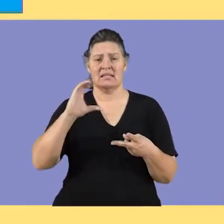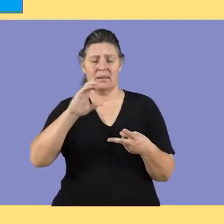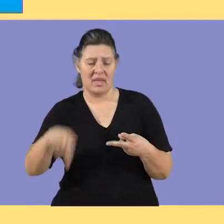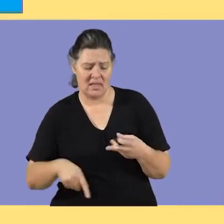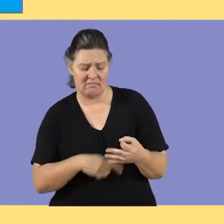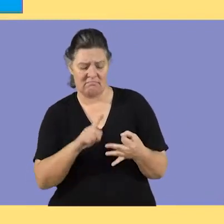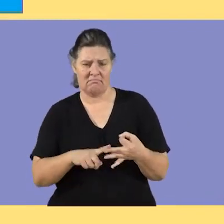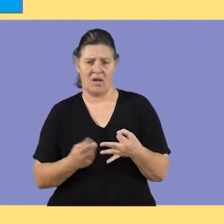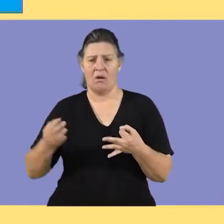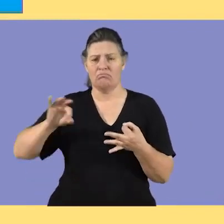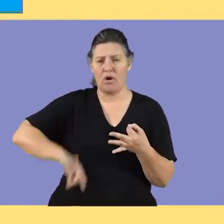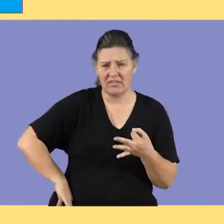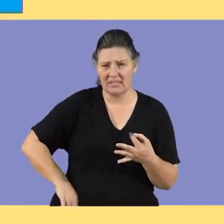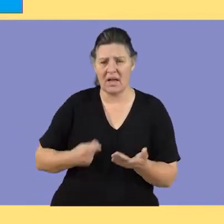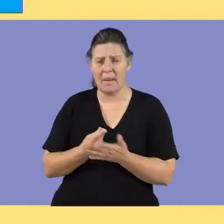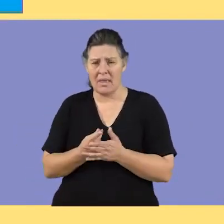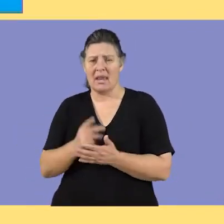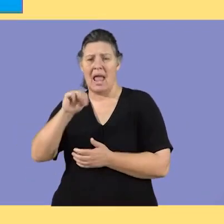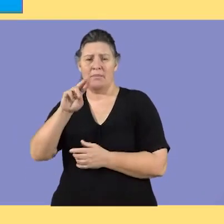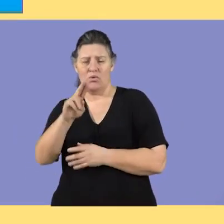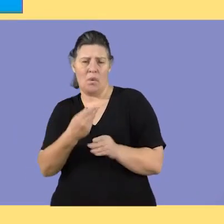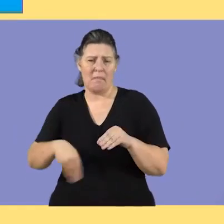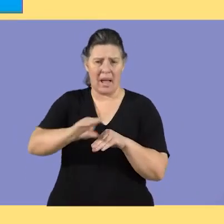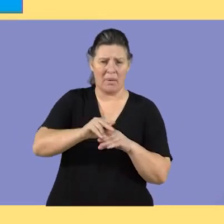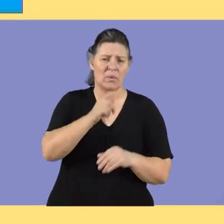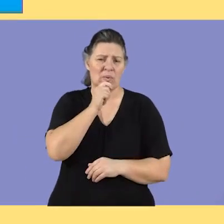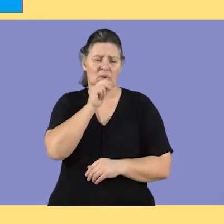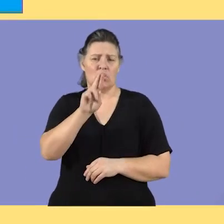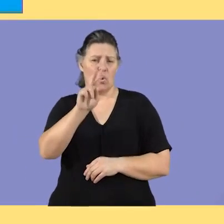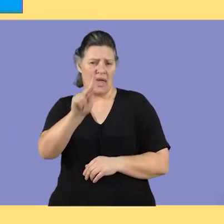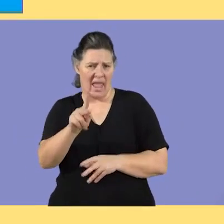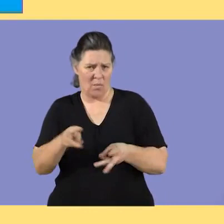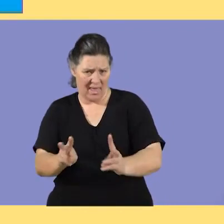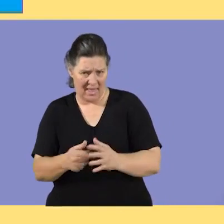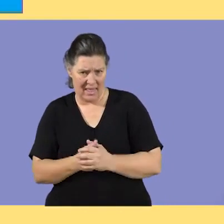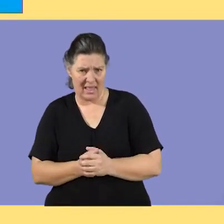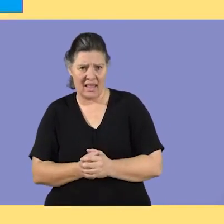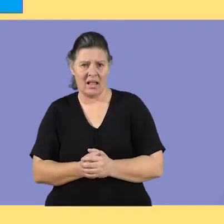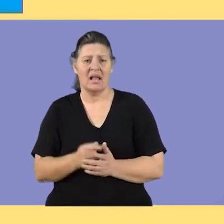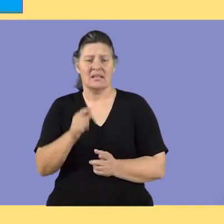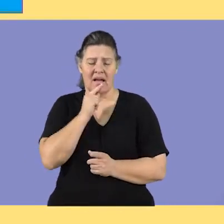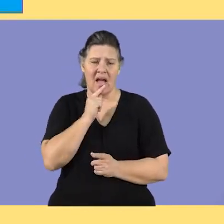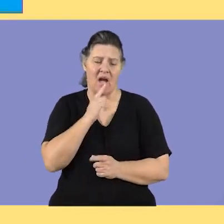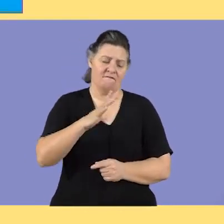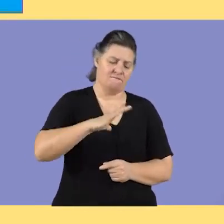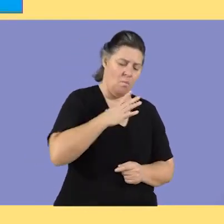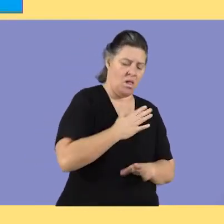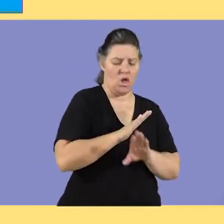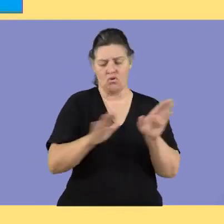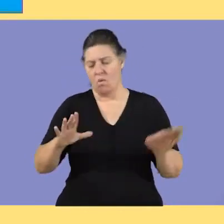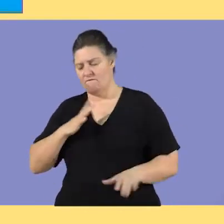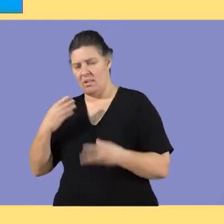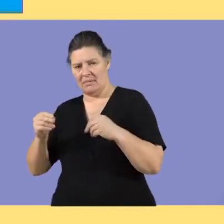profit using markup. Remember the UK method. We have also touched on the formal and informal businesses.